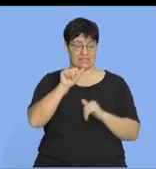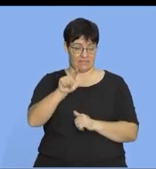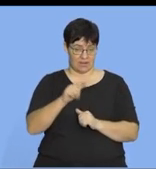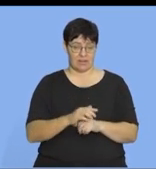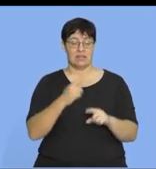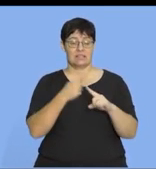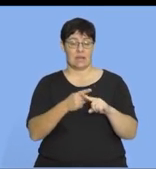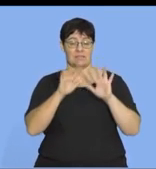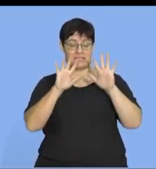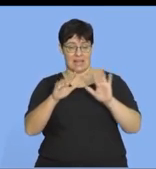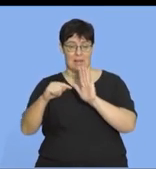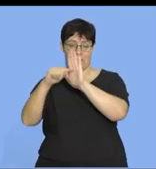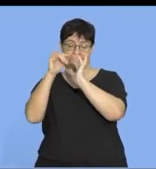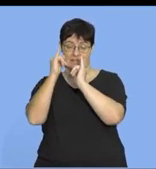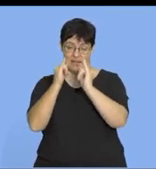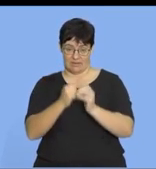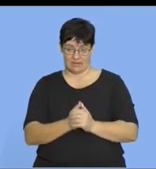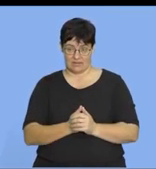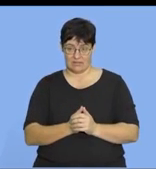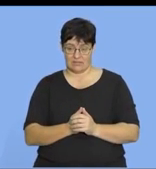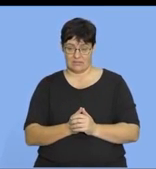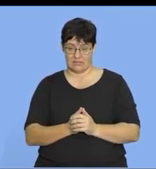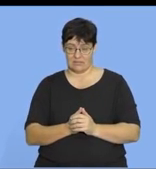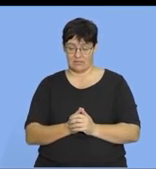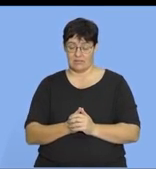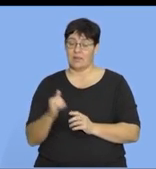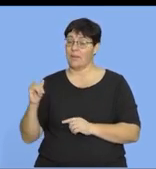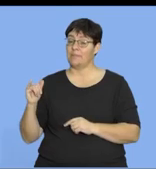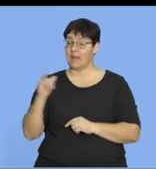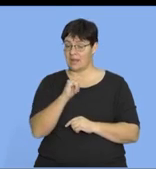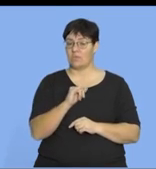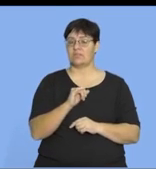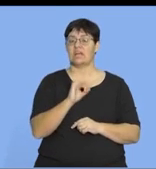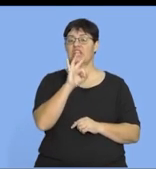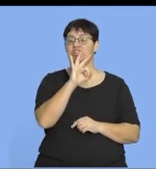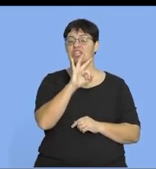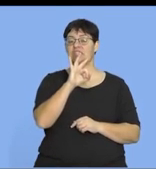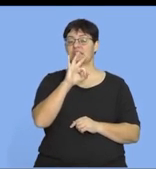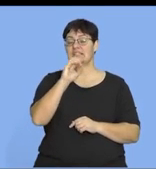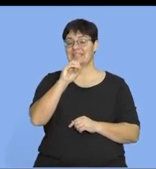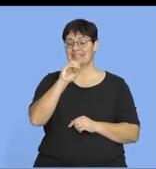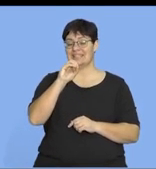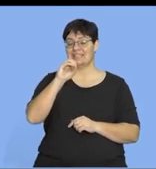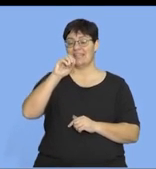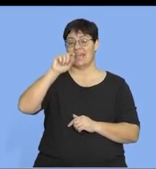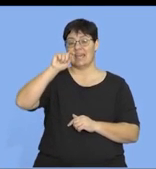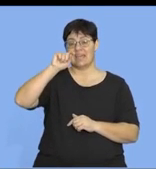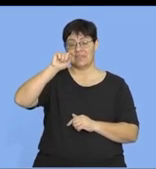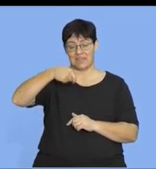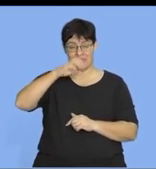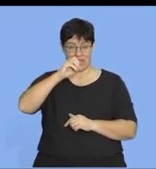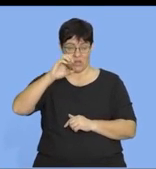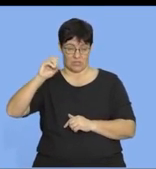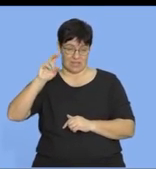6,67 times 10 to the minus 11. The plane was 30,000